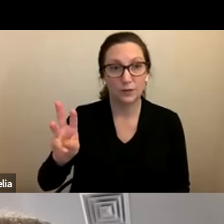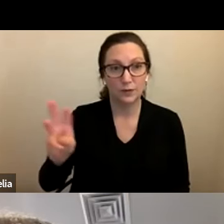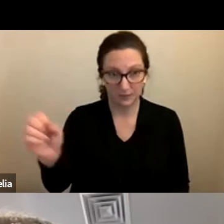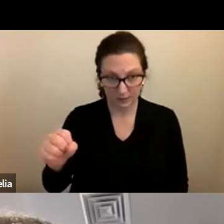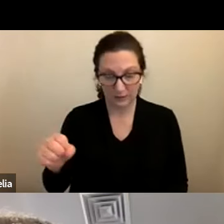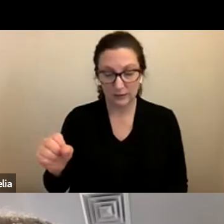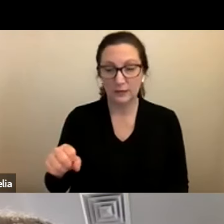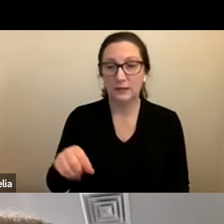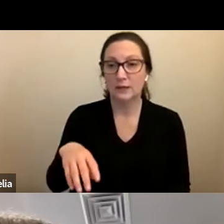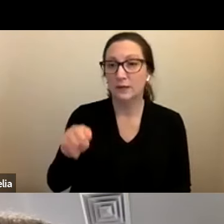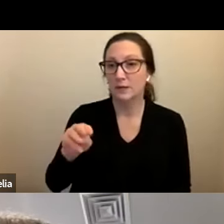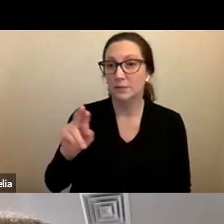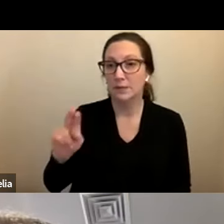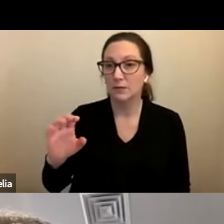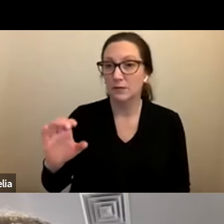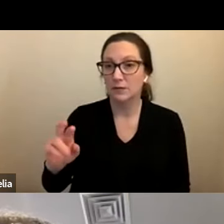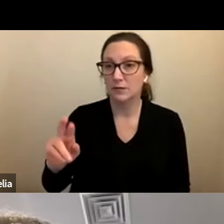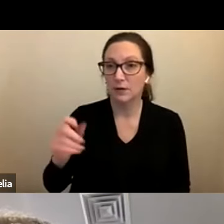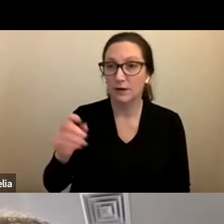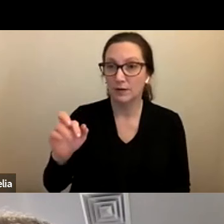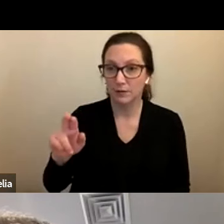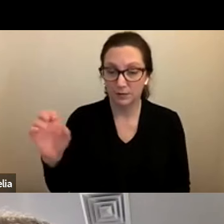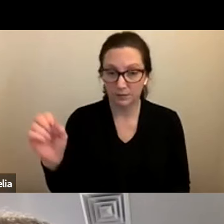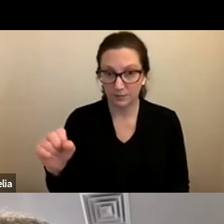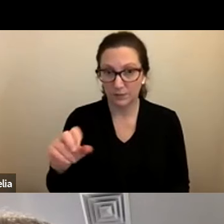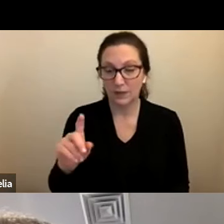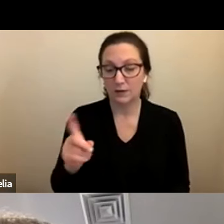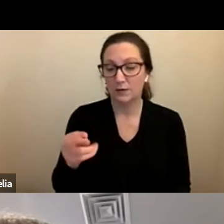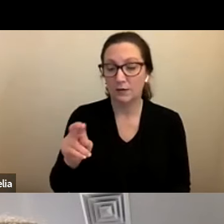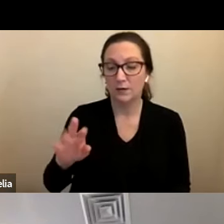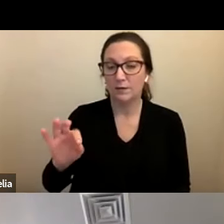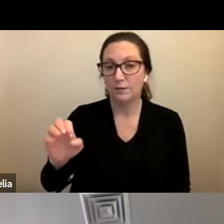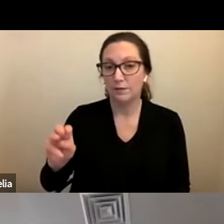Yes. Mr. Kreger, Yes. Dr. Prima Wisdom,